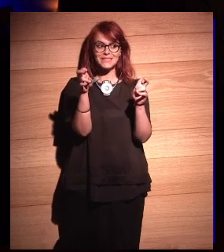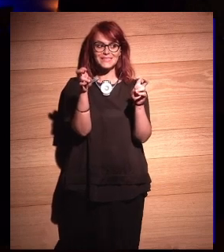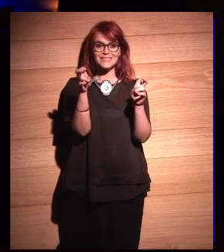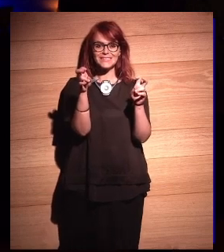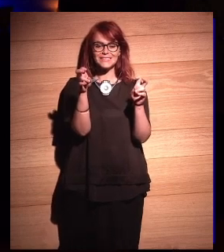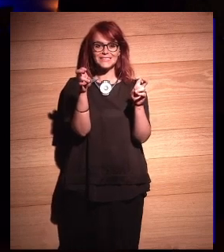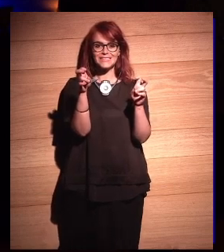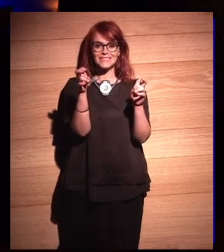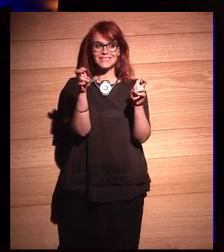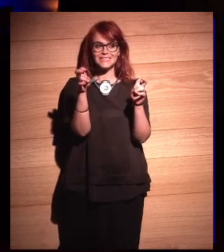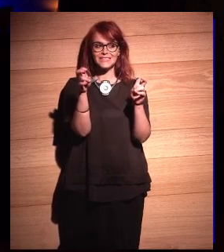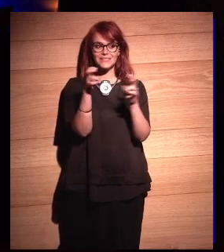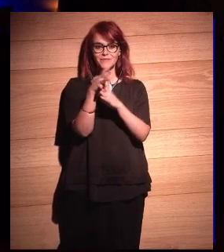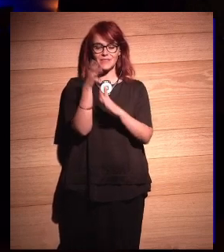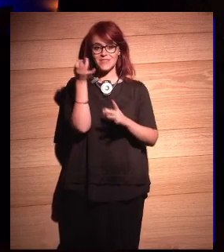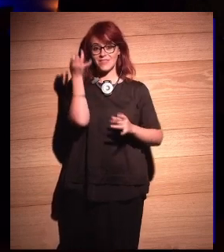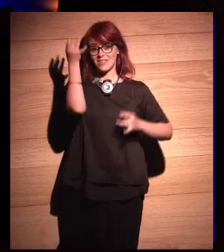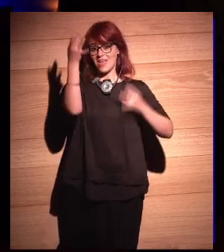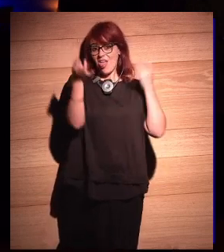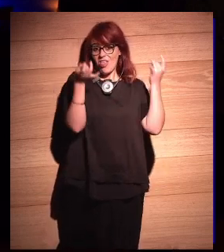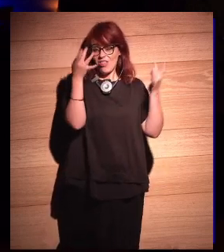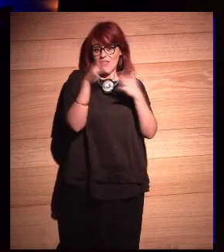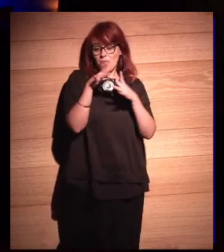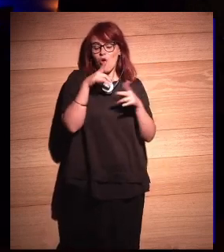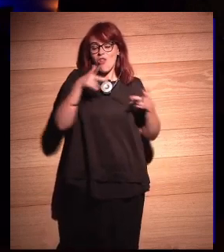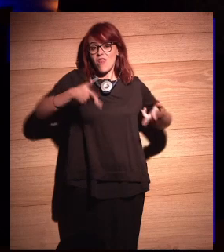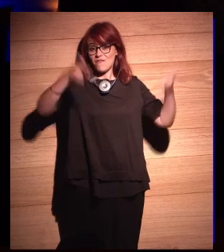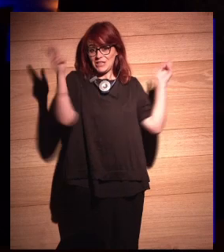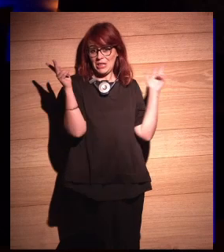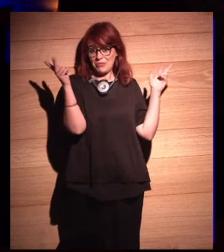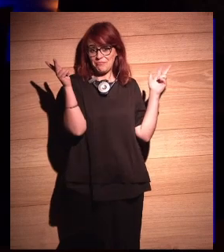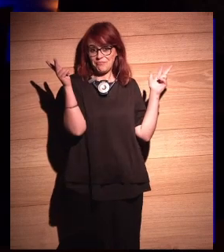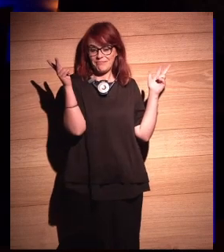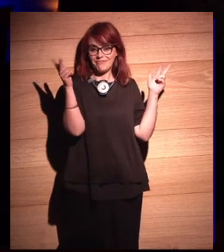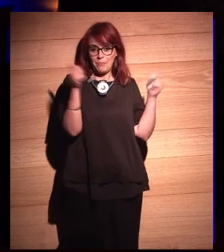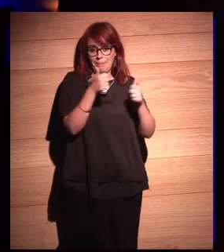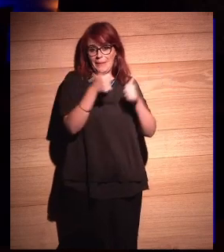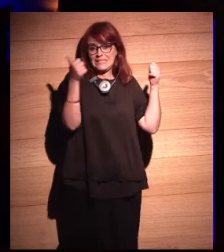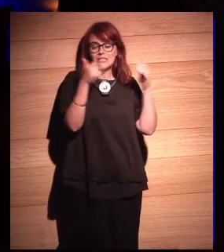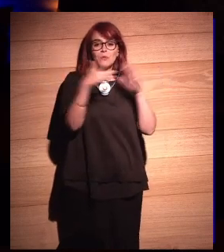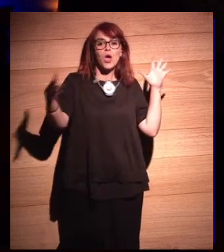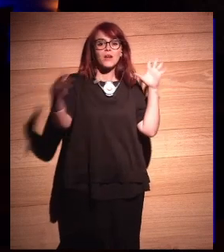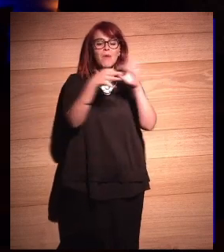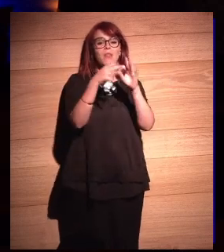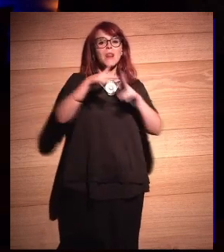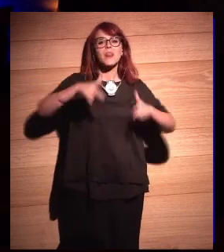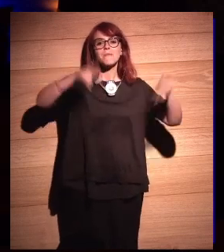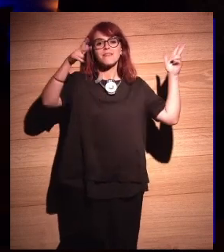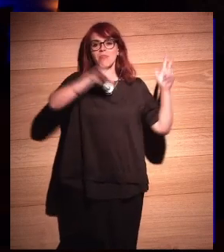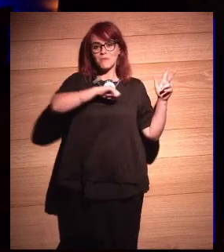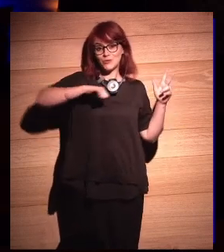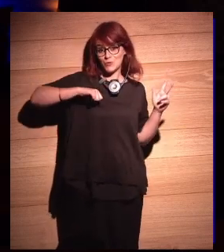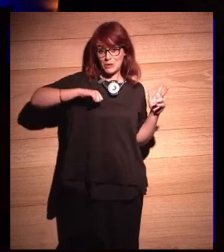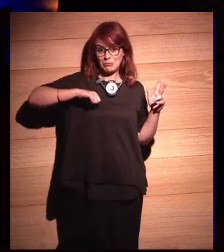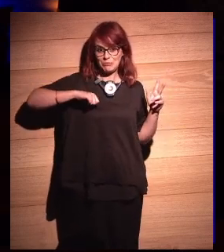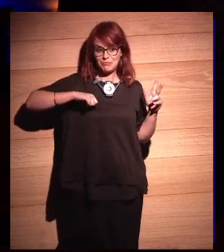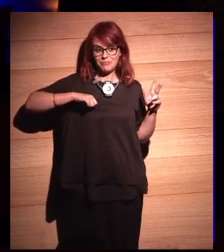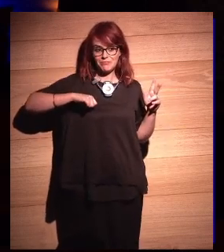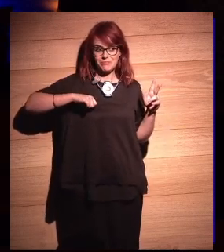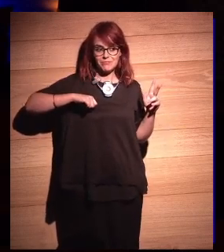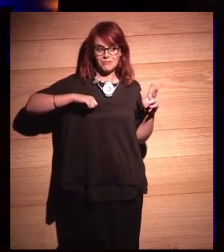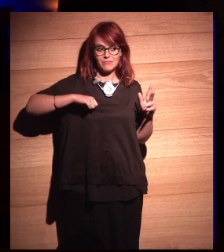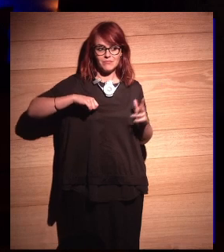it's about creative freedom, basically, and connected to personal freedom. I was once signed to